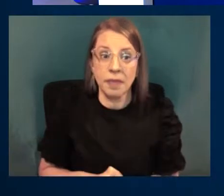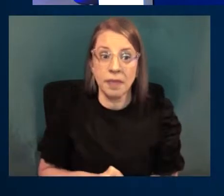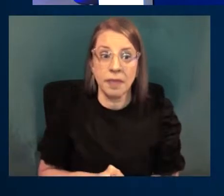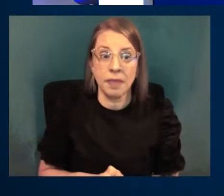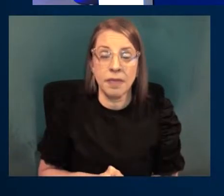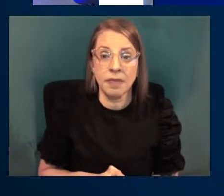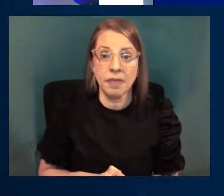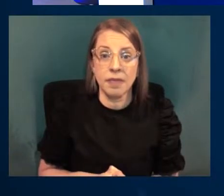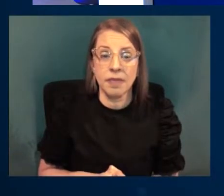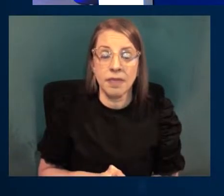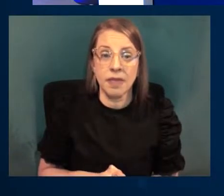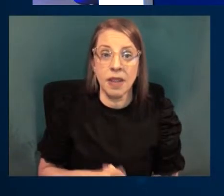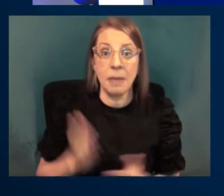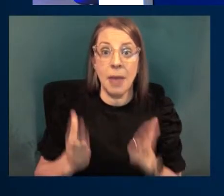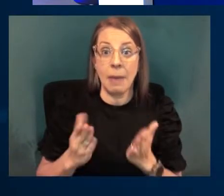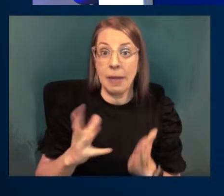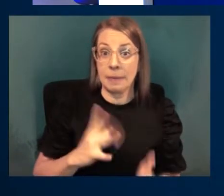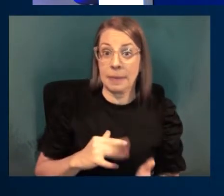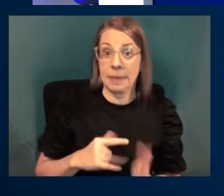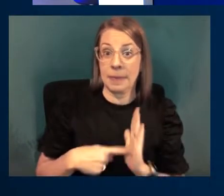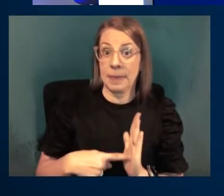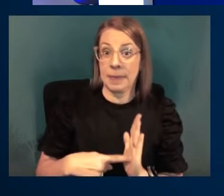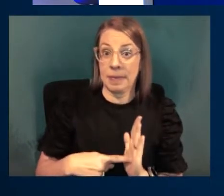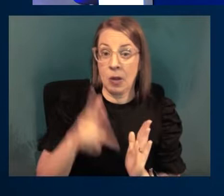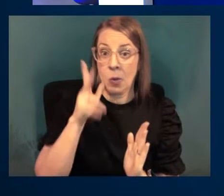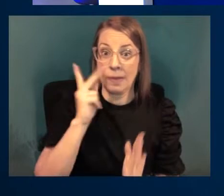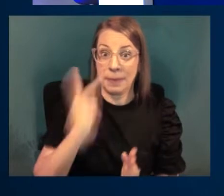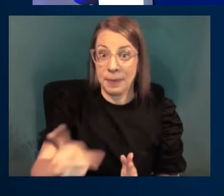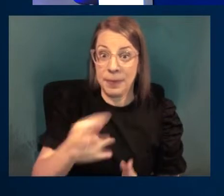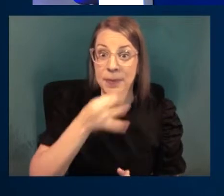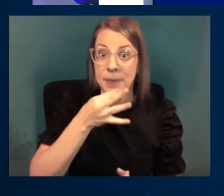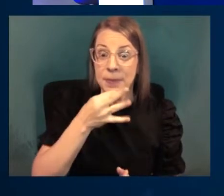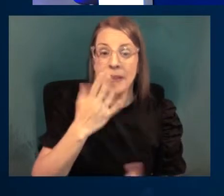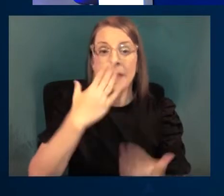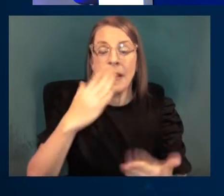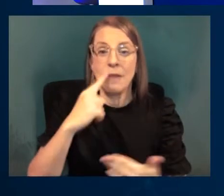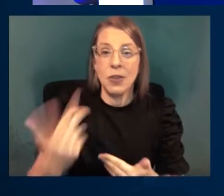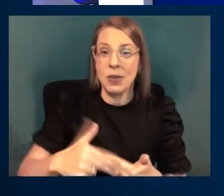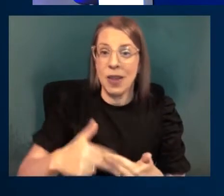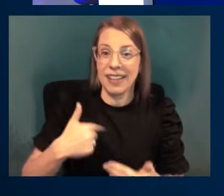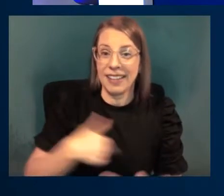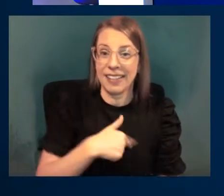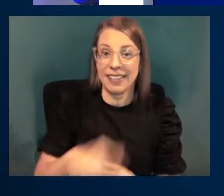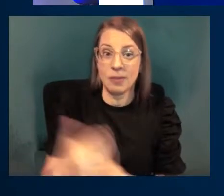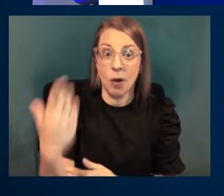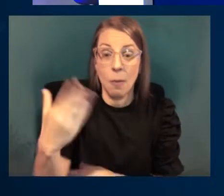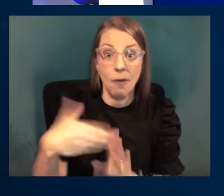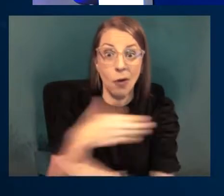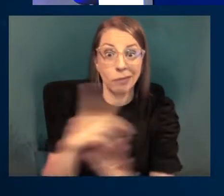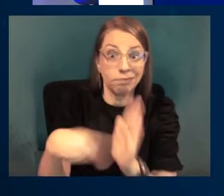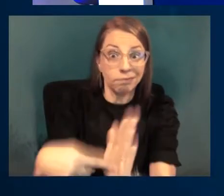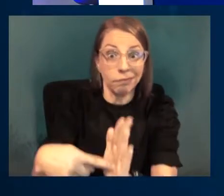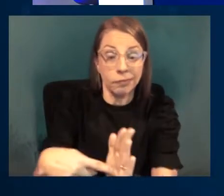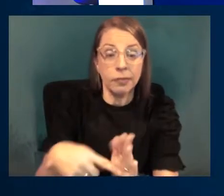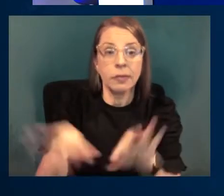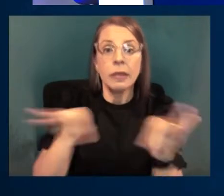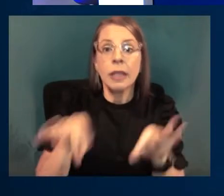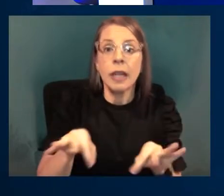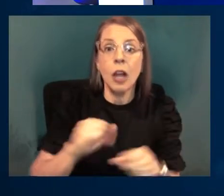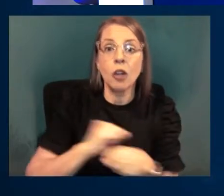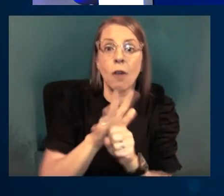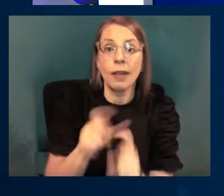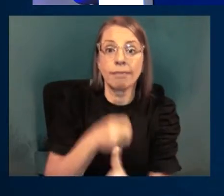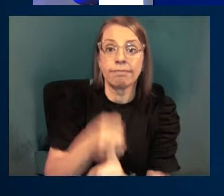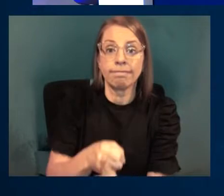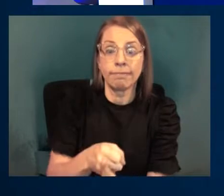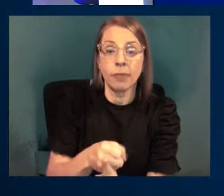cool demonstration we're going to get to in a moment. First of all, thanks for joining us this morning. Before we get to that demonstration, though, tell us how COVID-19 has impacted the Olathe